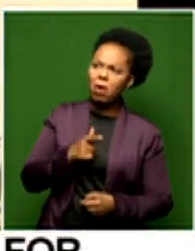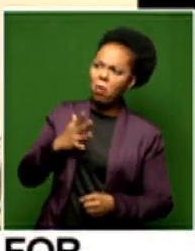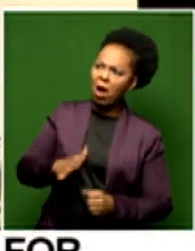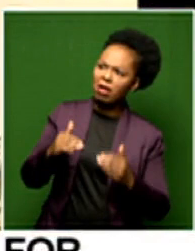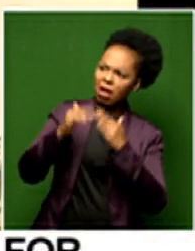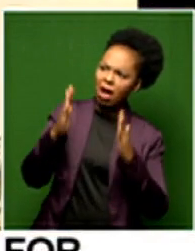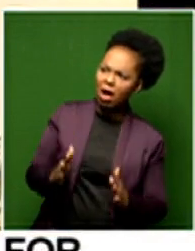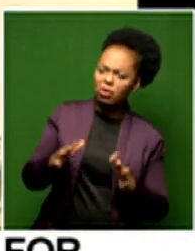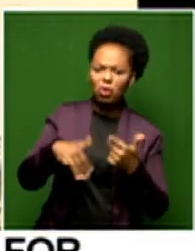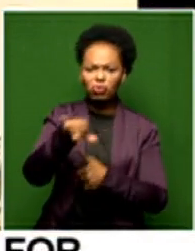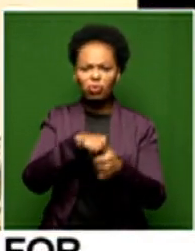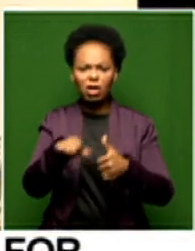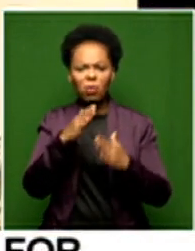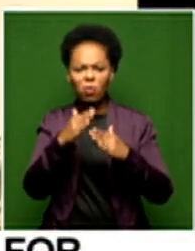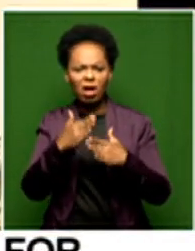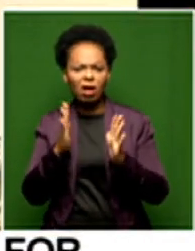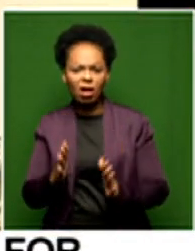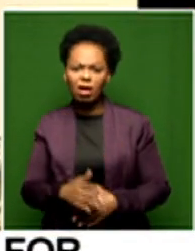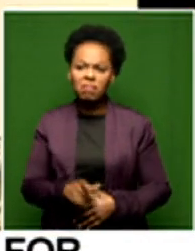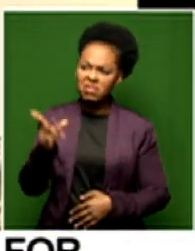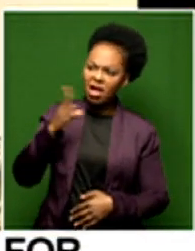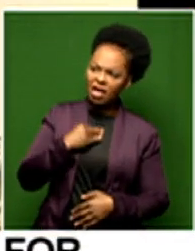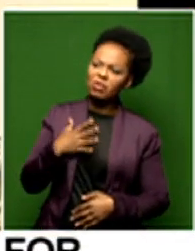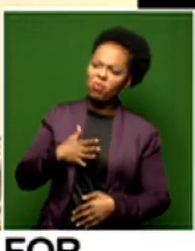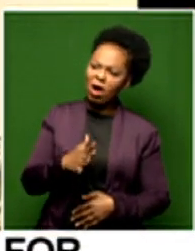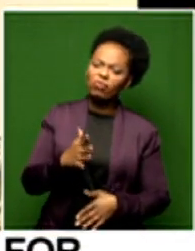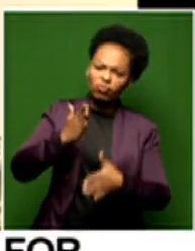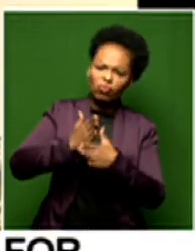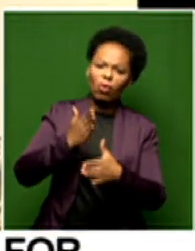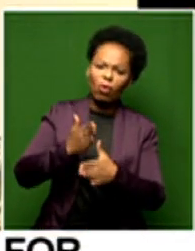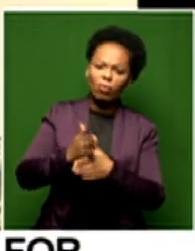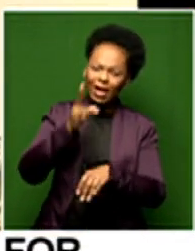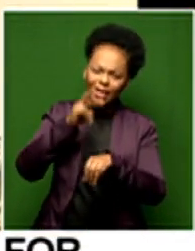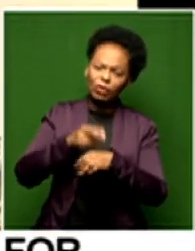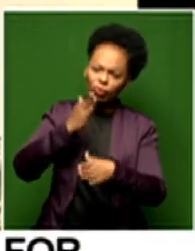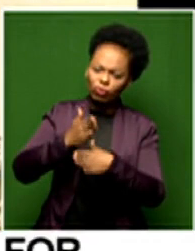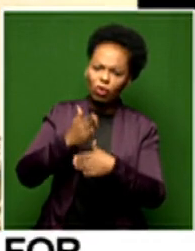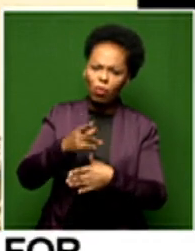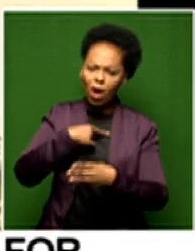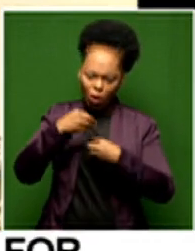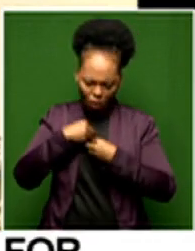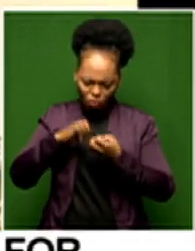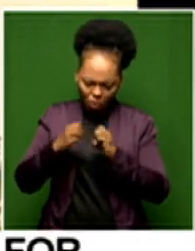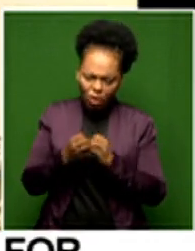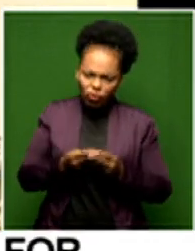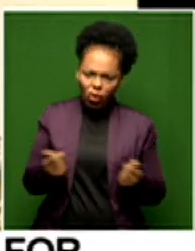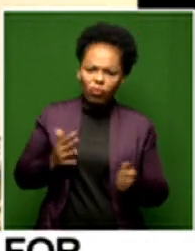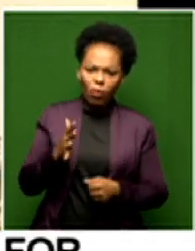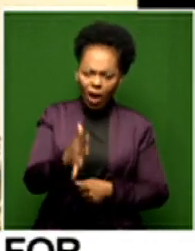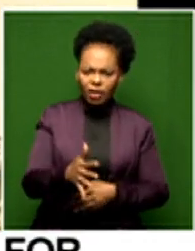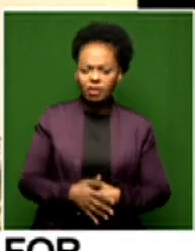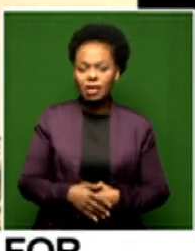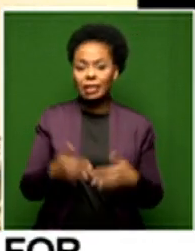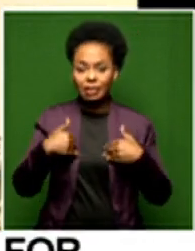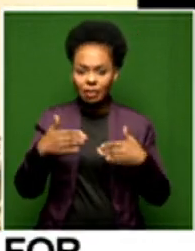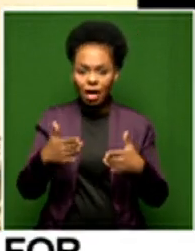social workers or shelters. They said, we need a job, man. We need to fix our own issues. So we really started the